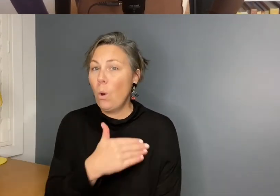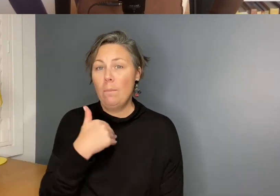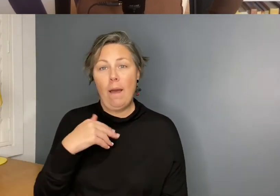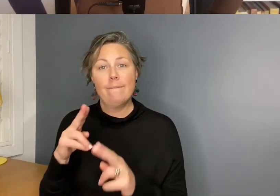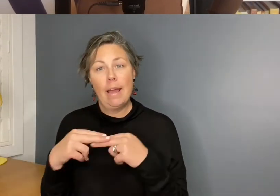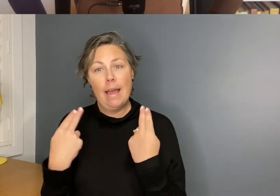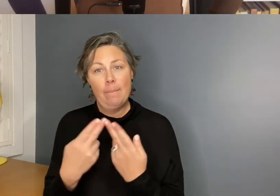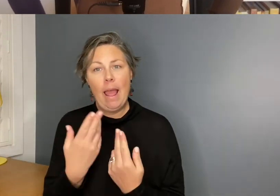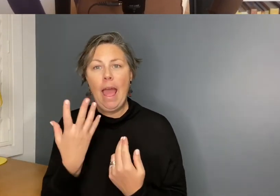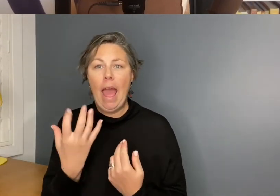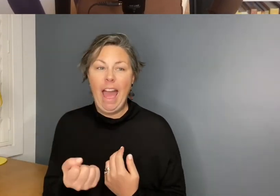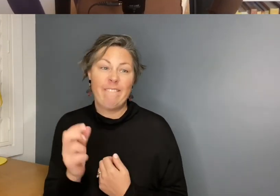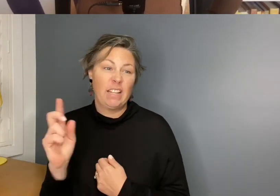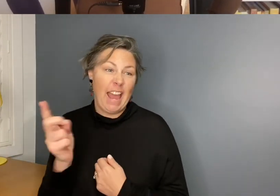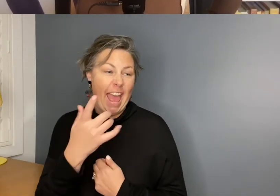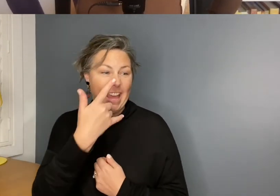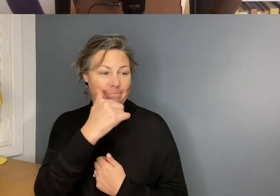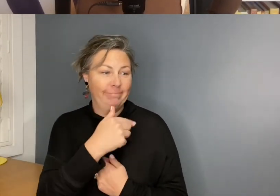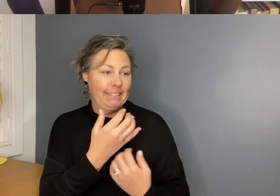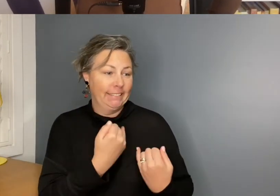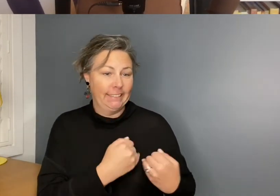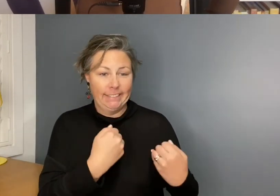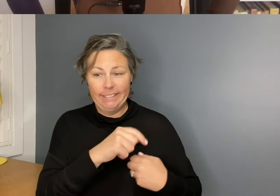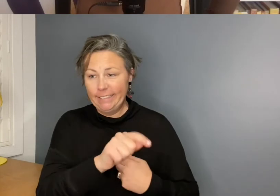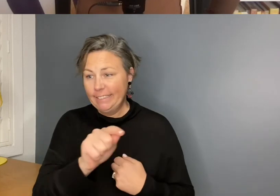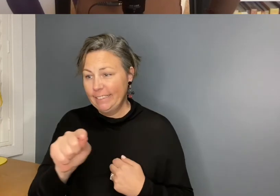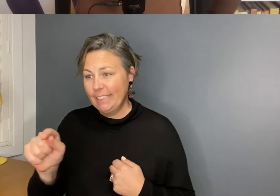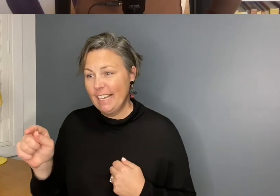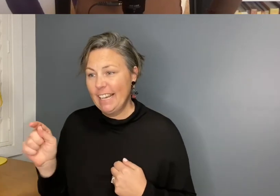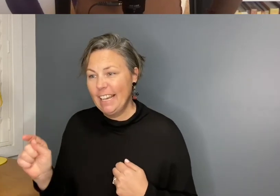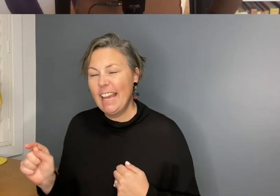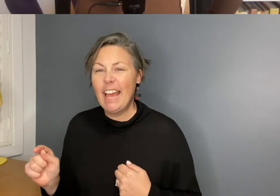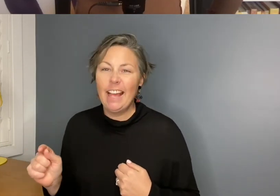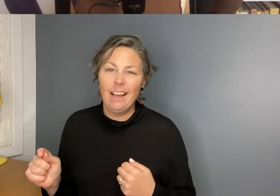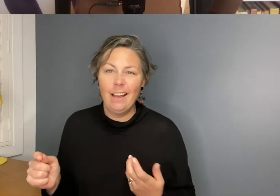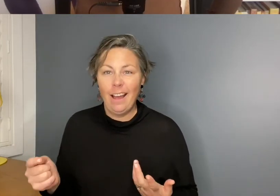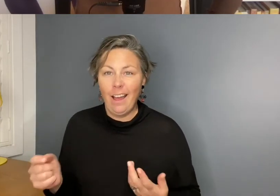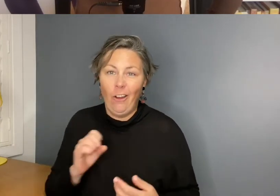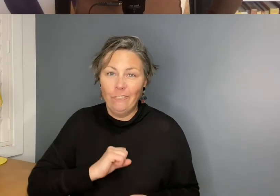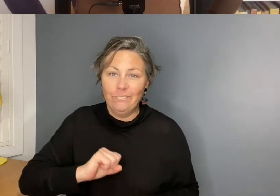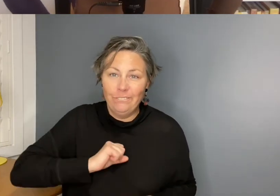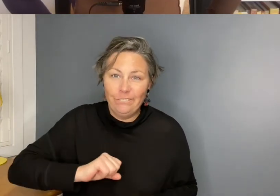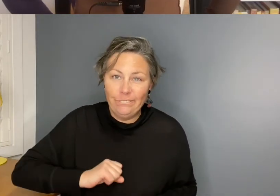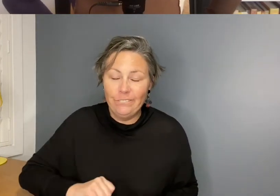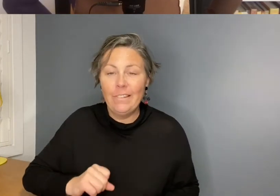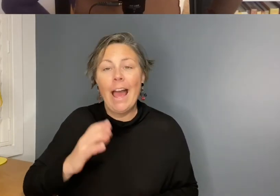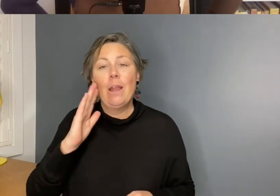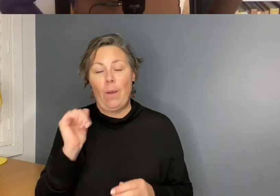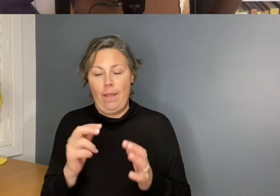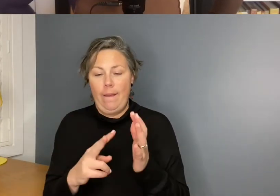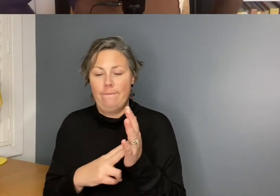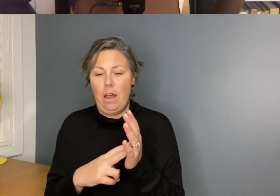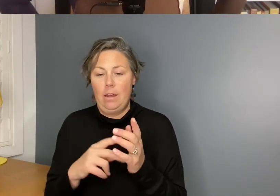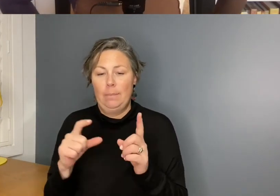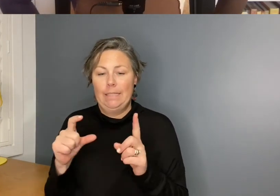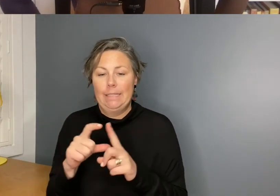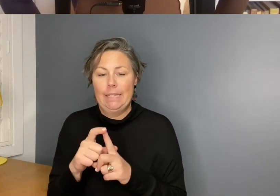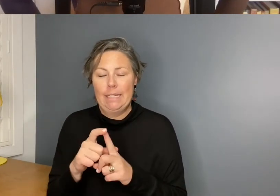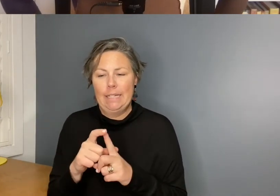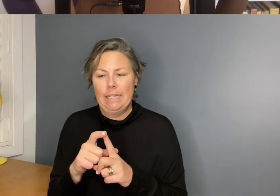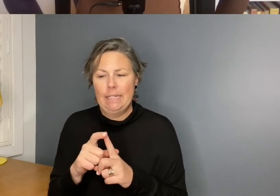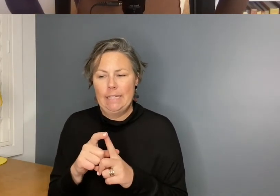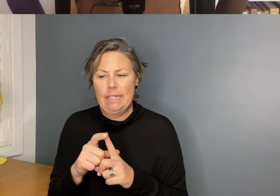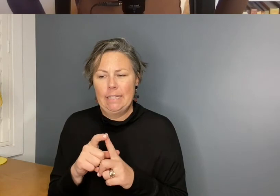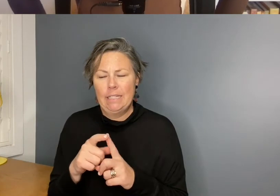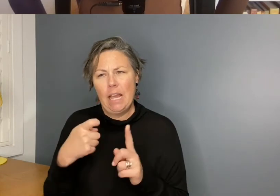kind of winter bug at the moment, so that's just ambient background sound for you. Sorry, vitamin D. Mention cholesterol.